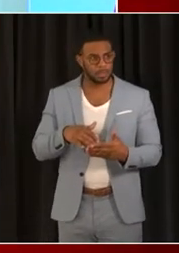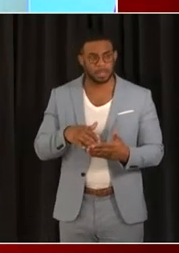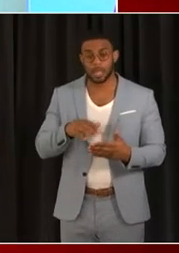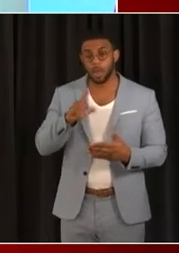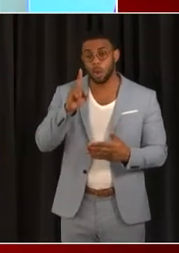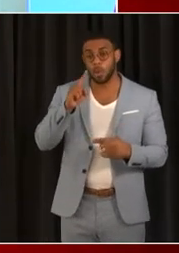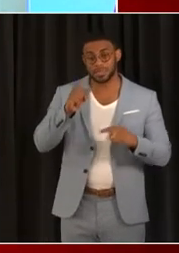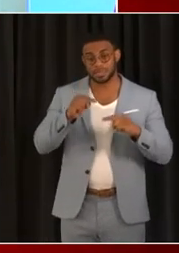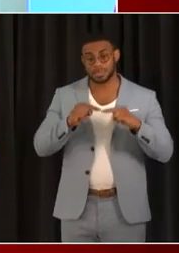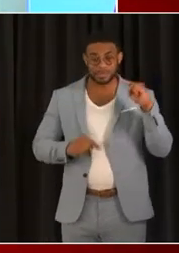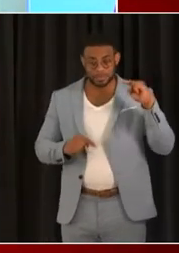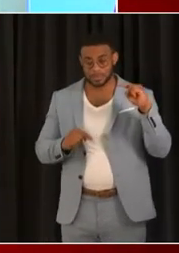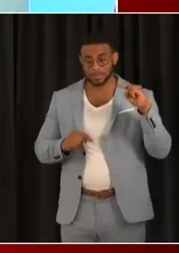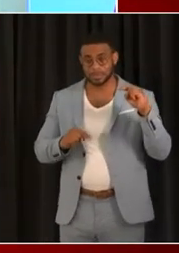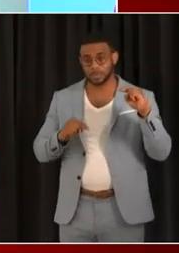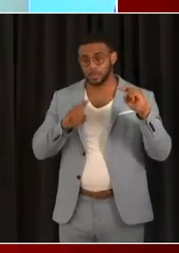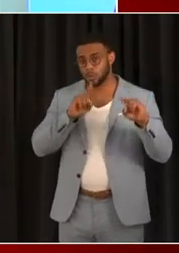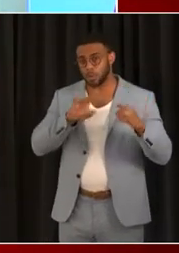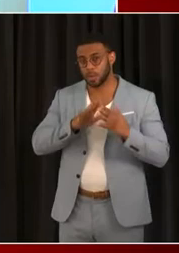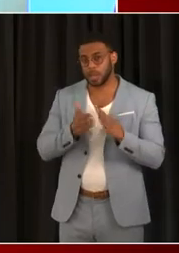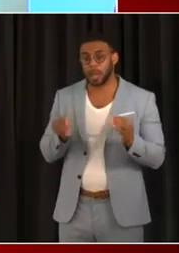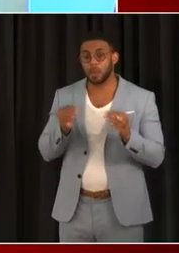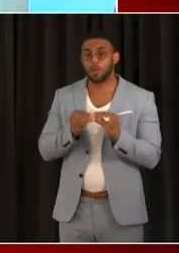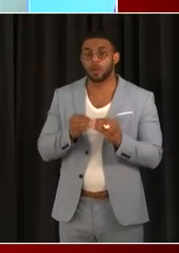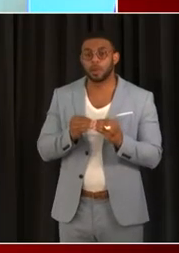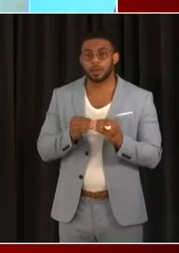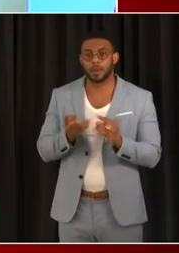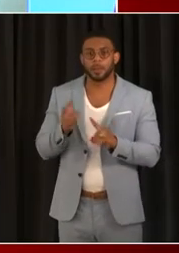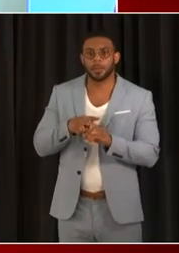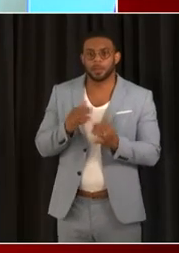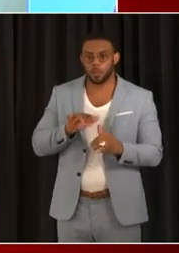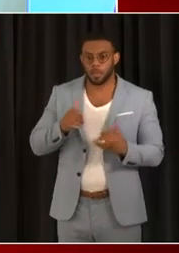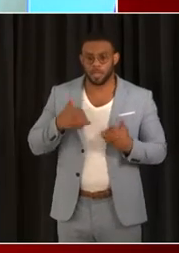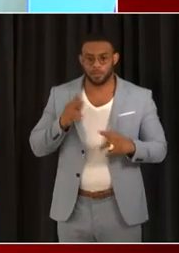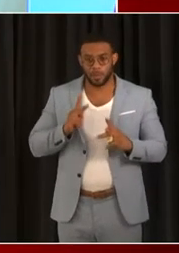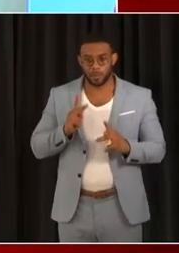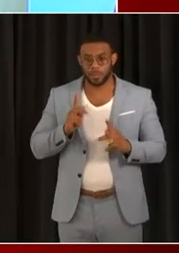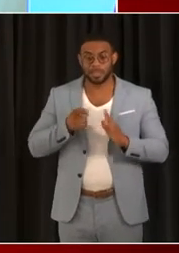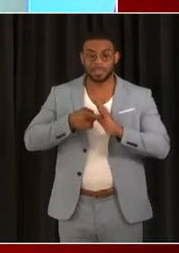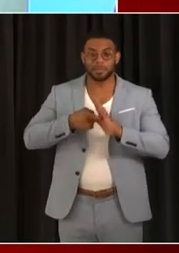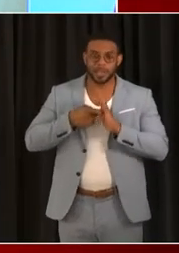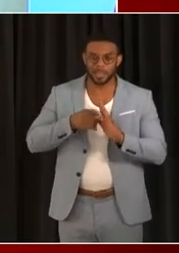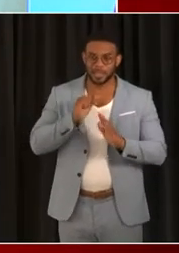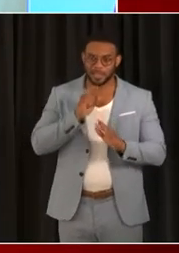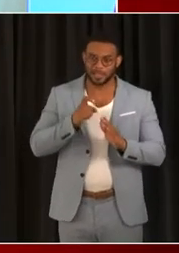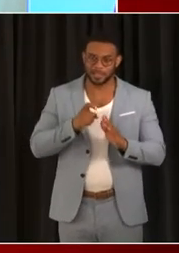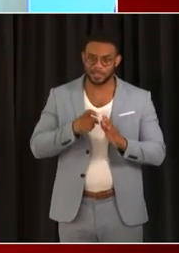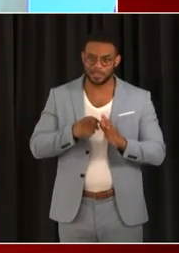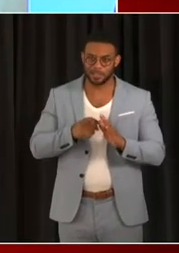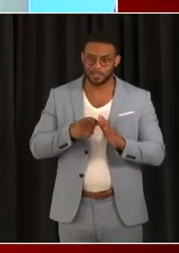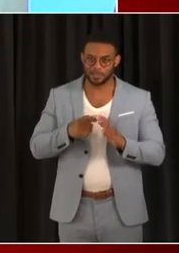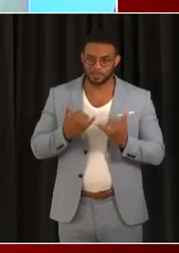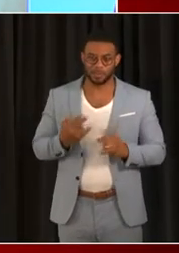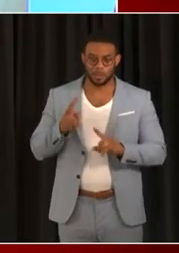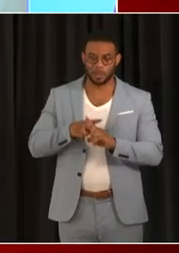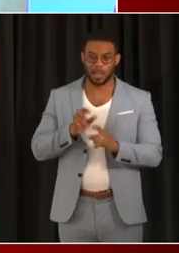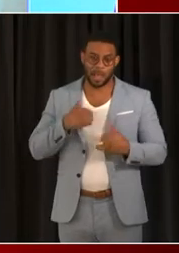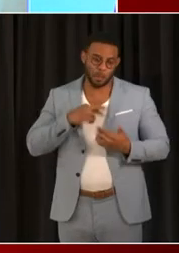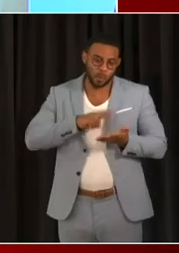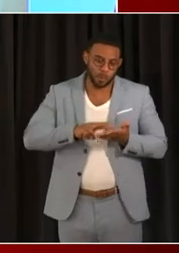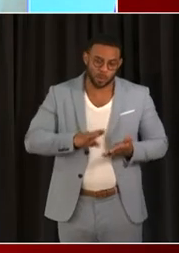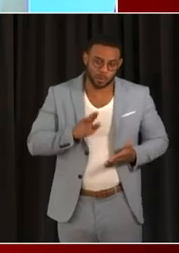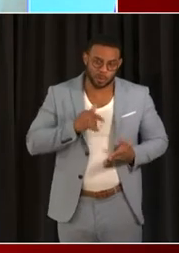a disparity report becomes a lot more relevant when we have people demanding that it's relevant. Yep. And so I'm